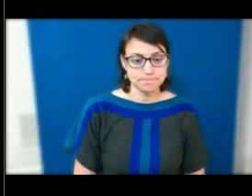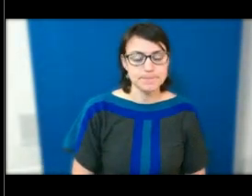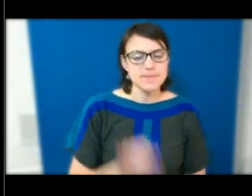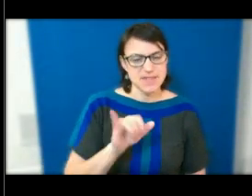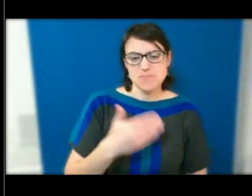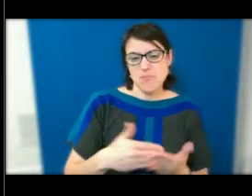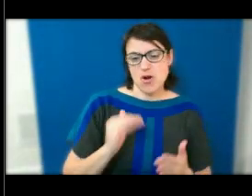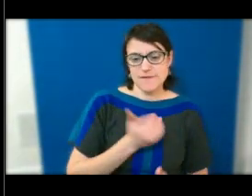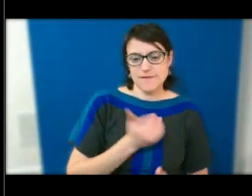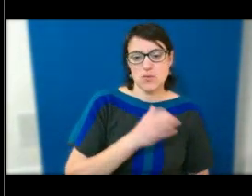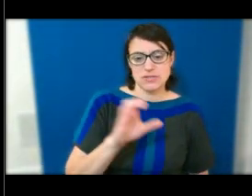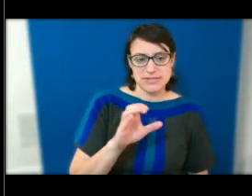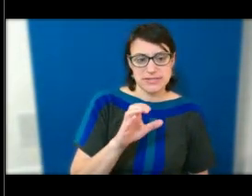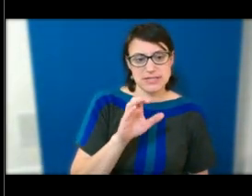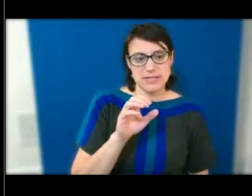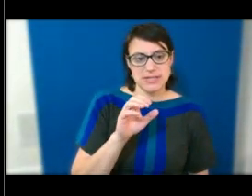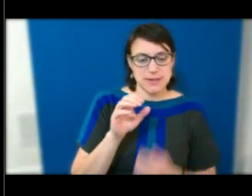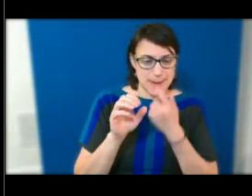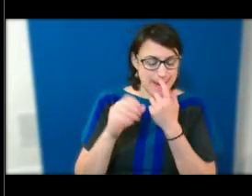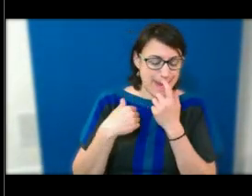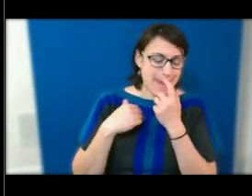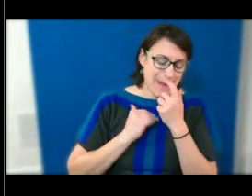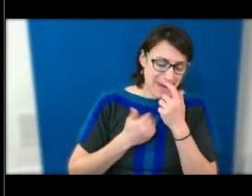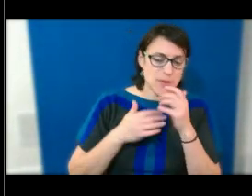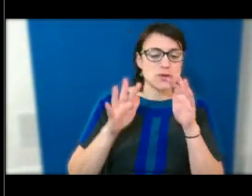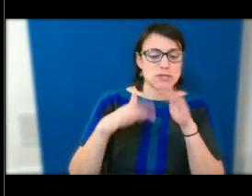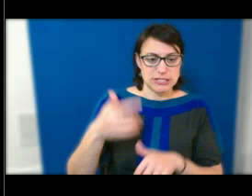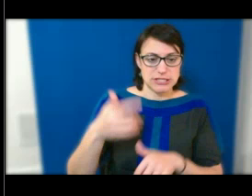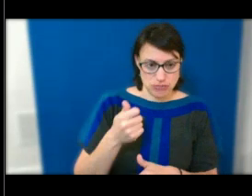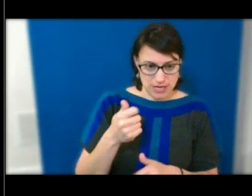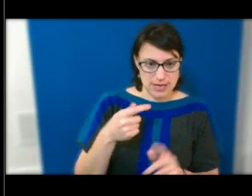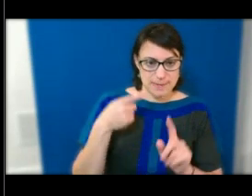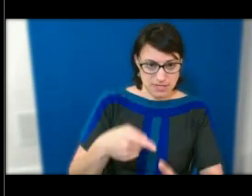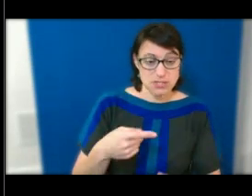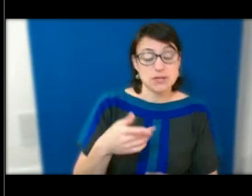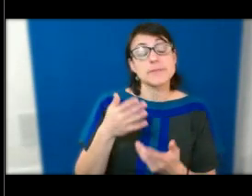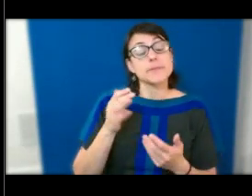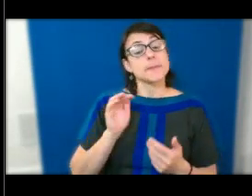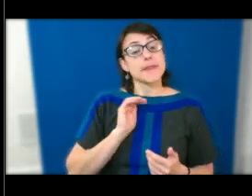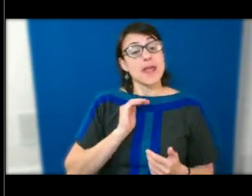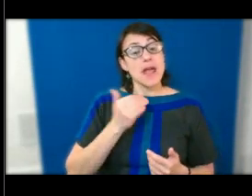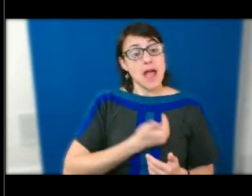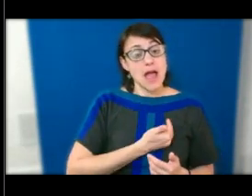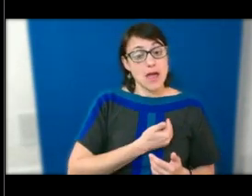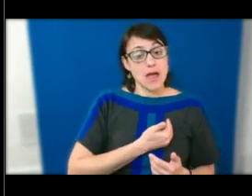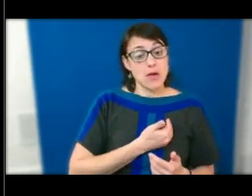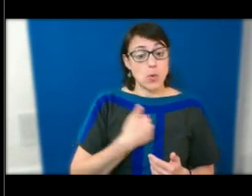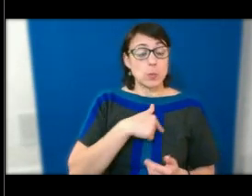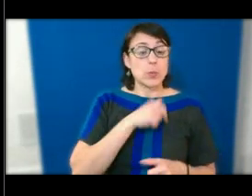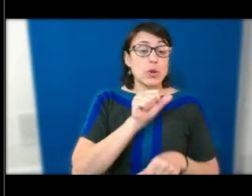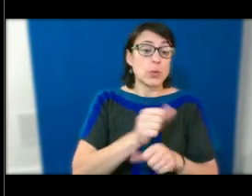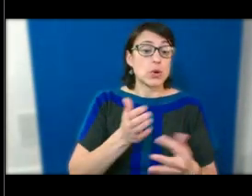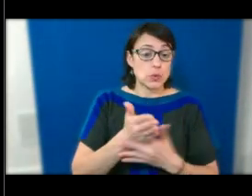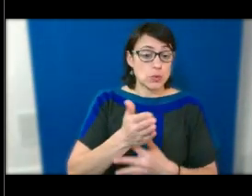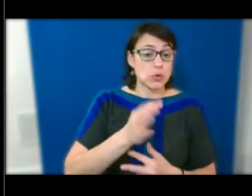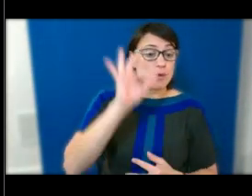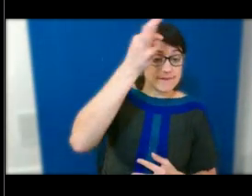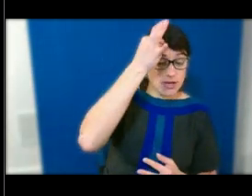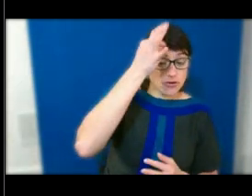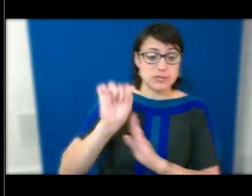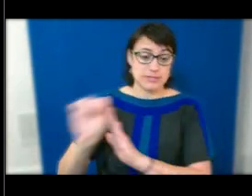Sea Grant is, through the legislation and through the way we work, there we go, is a federal-state partnership. So we have